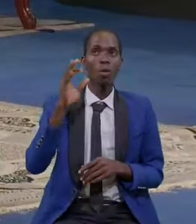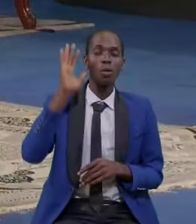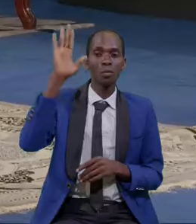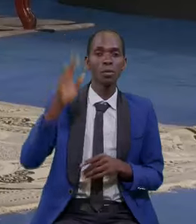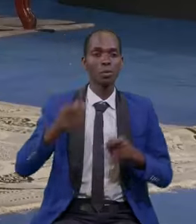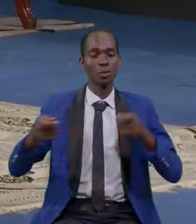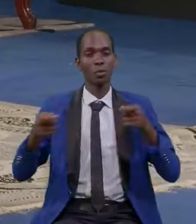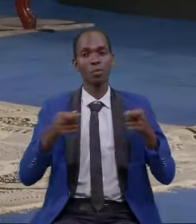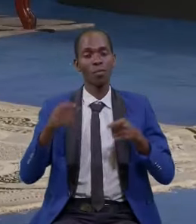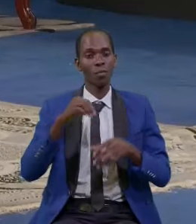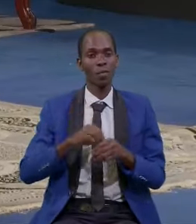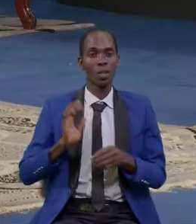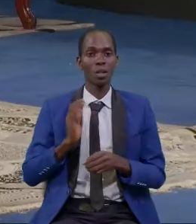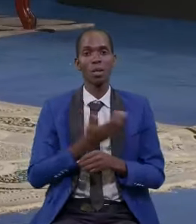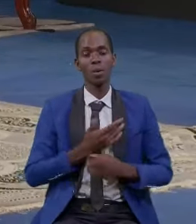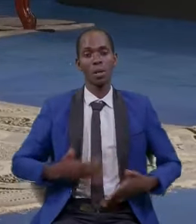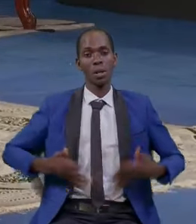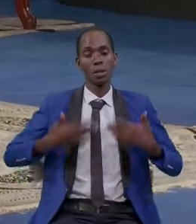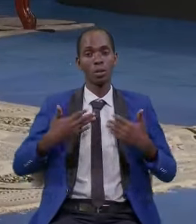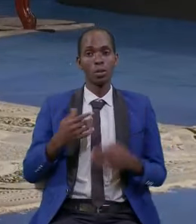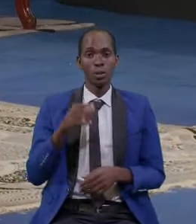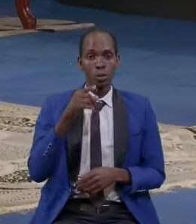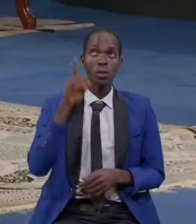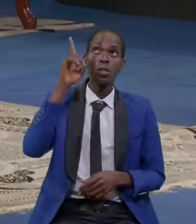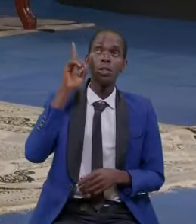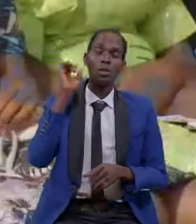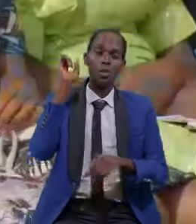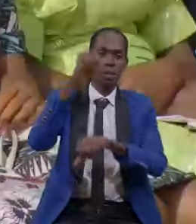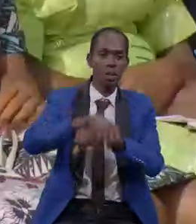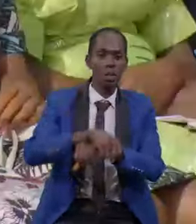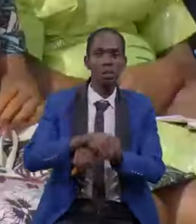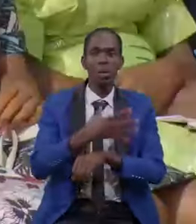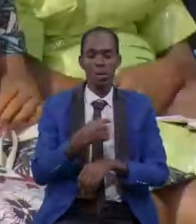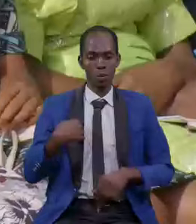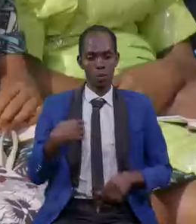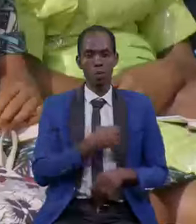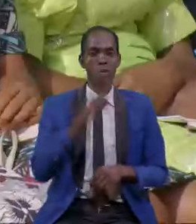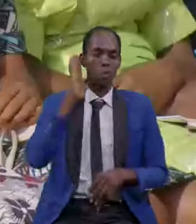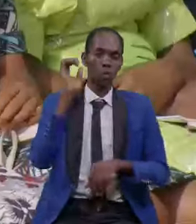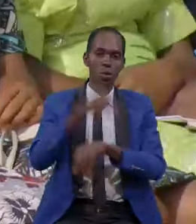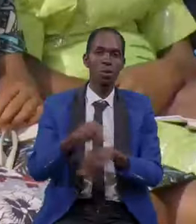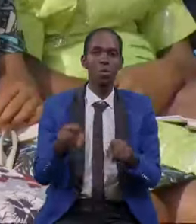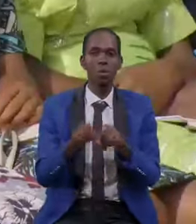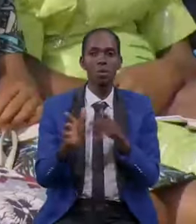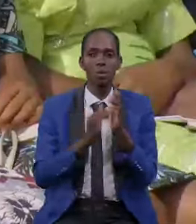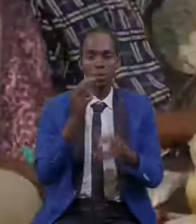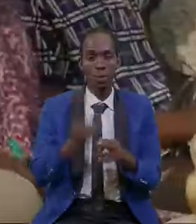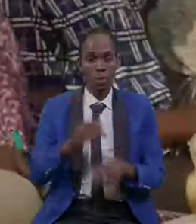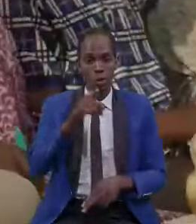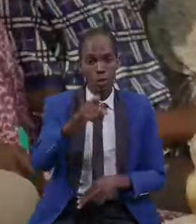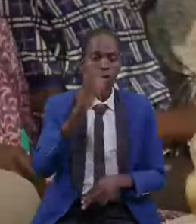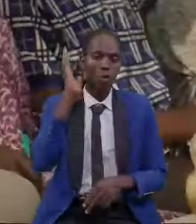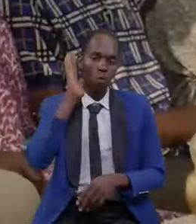our lives, he overcame, and we will overcome. You will